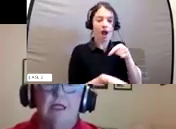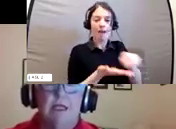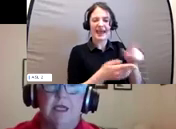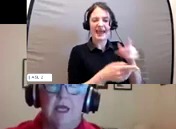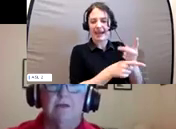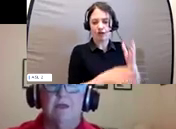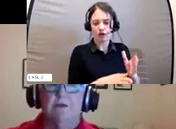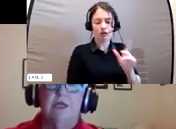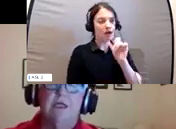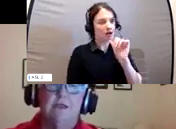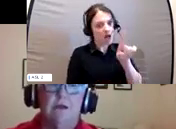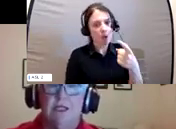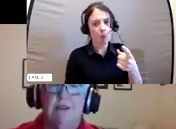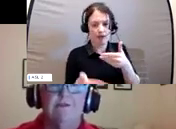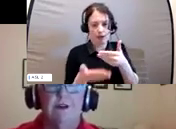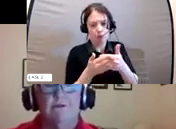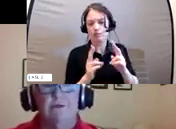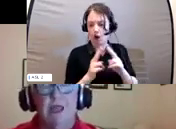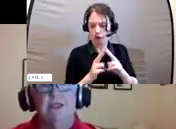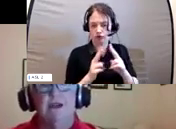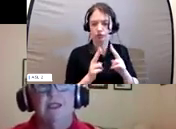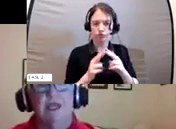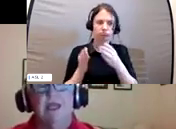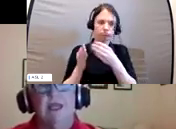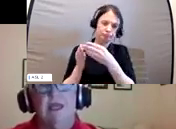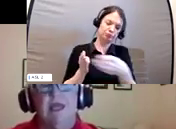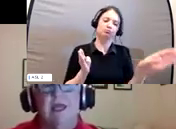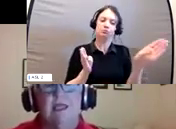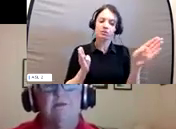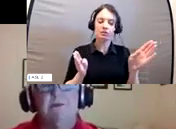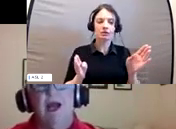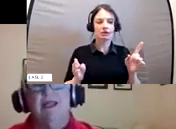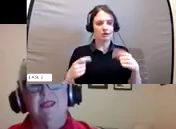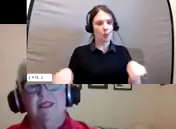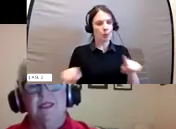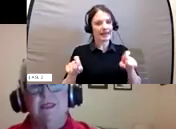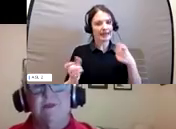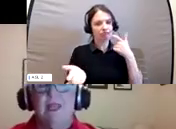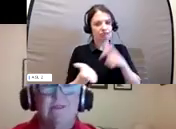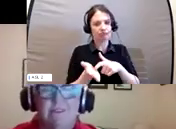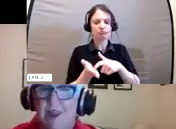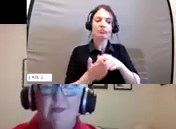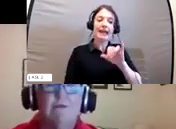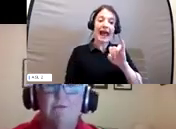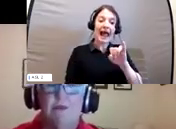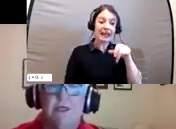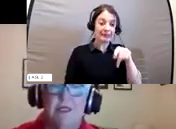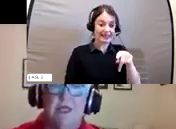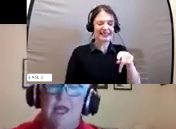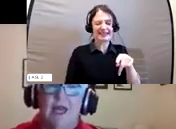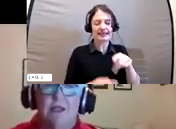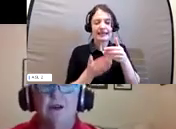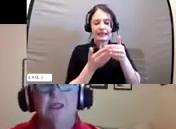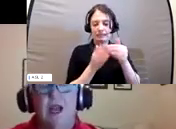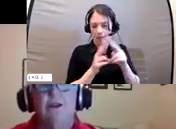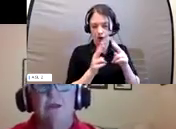intimate partners. And, you know, we need to identify and recognise that intimate partners and even family